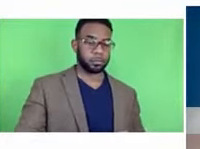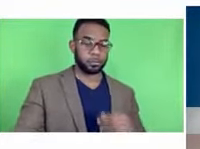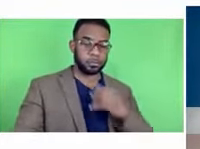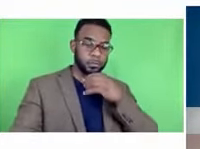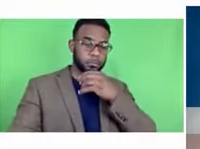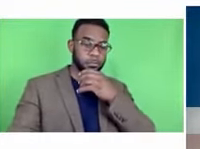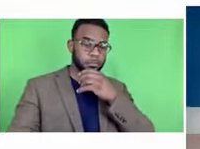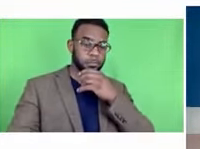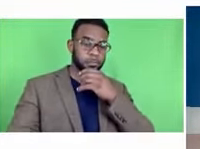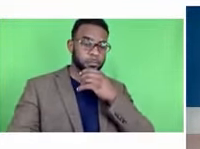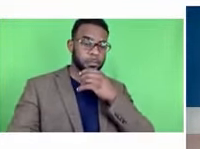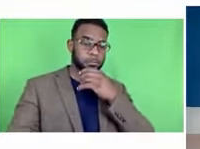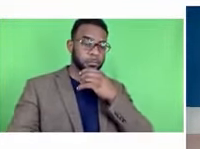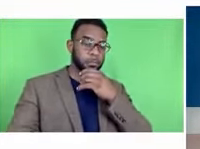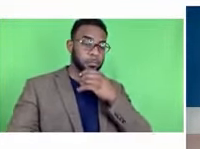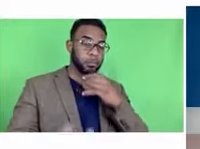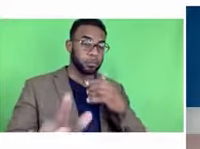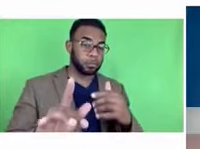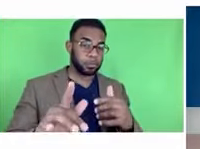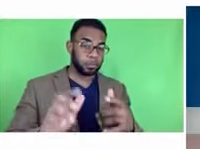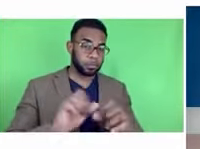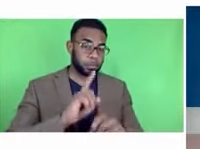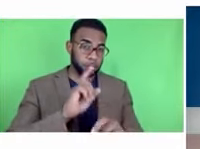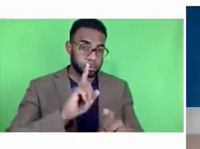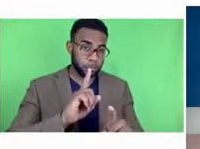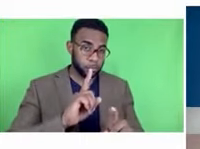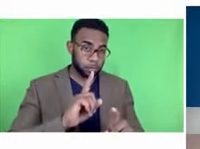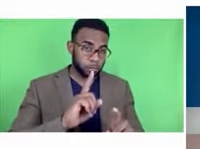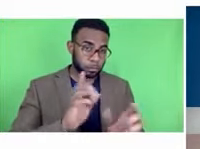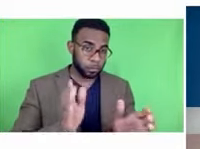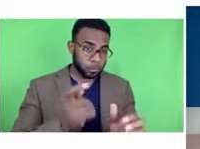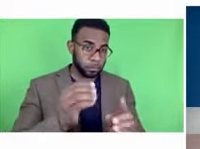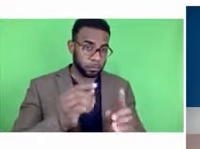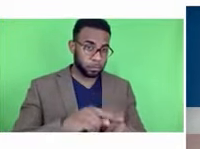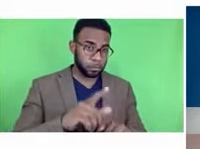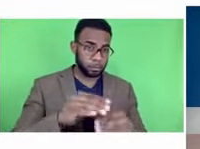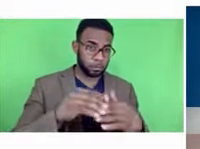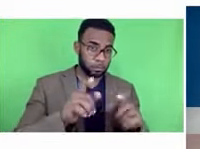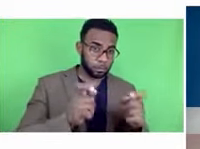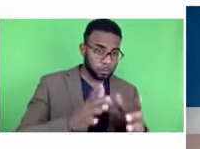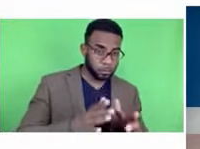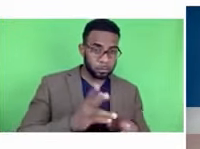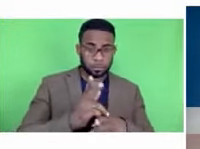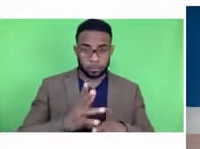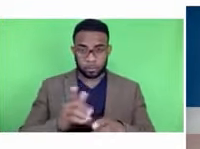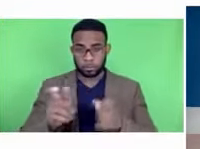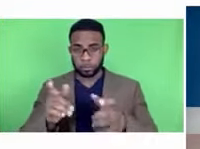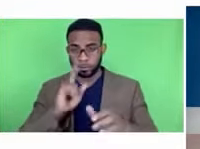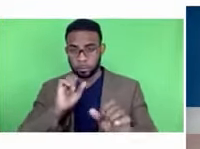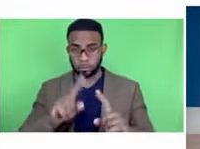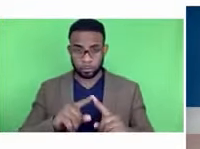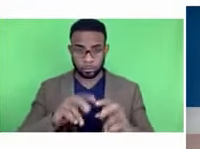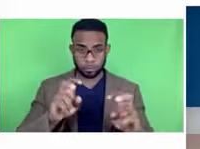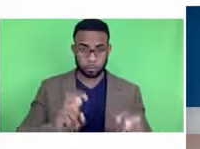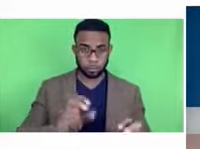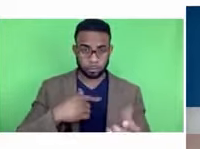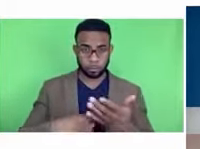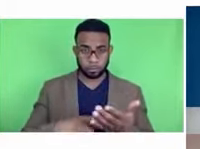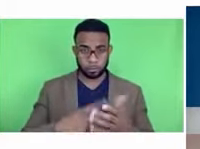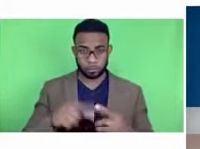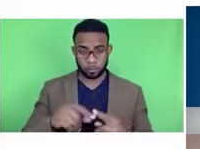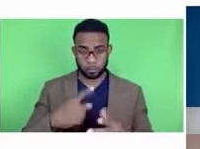So it's just kind of making sure that you're able to book a little bit of time with either your supervisor or manager and being able to sit down and have a conversation about